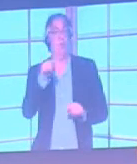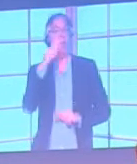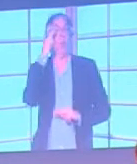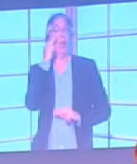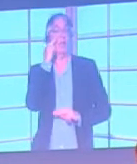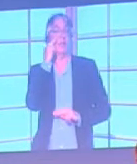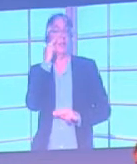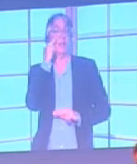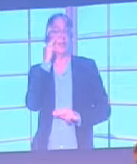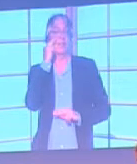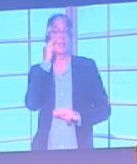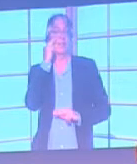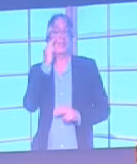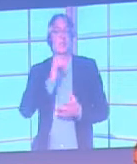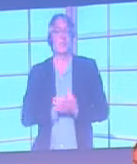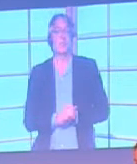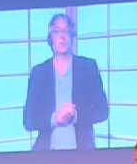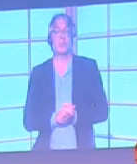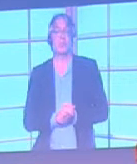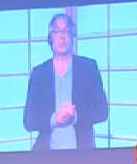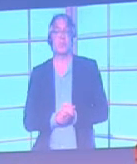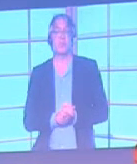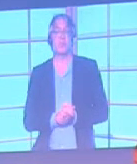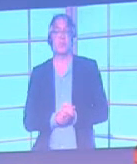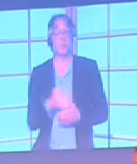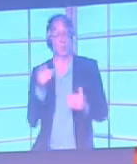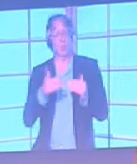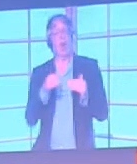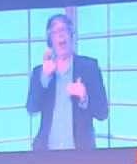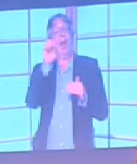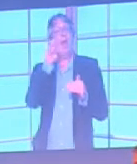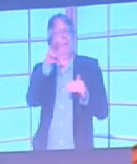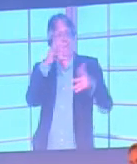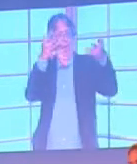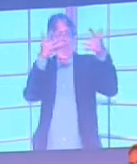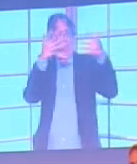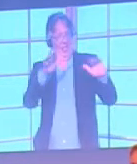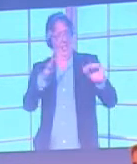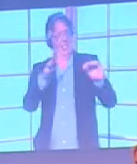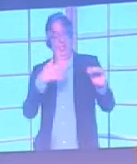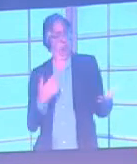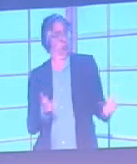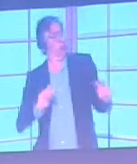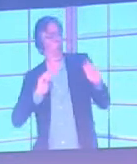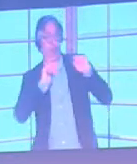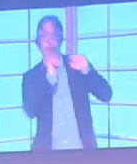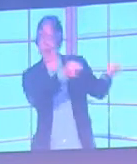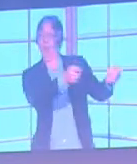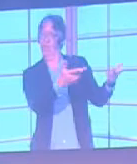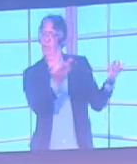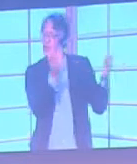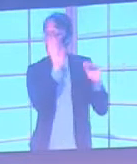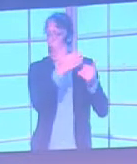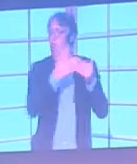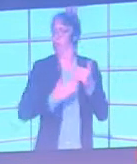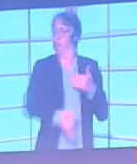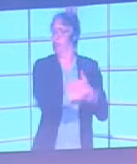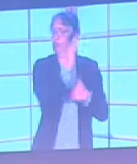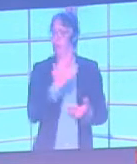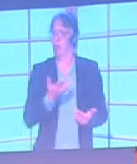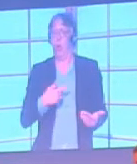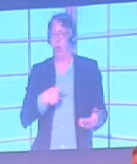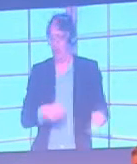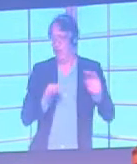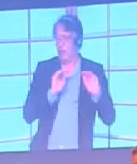legacy like in a tangible and intangible way to the stadium. So we will train commentators, we will